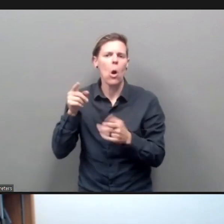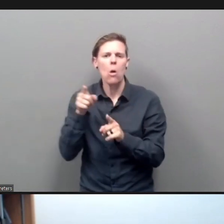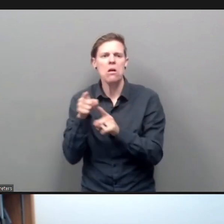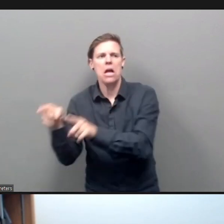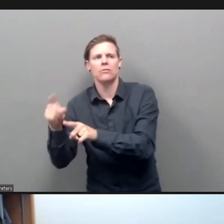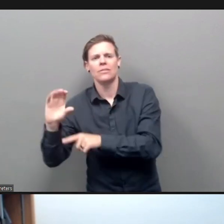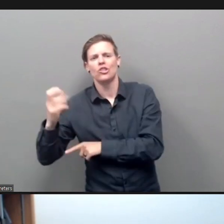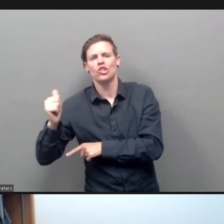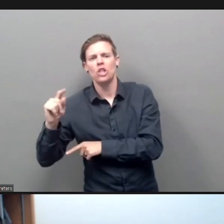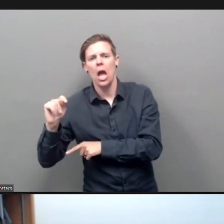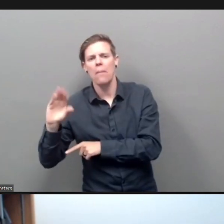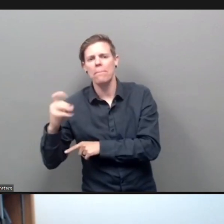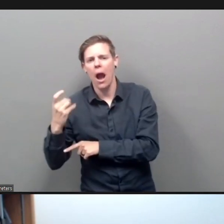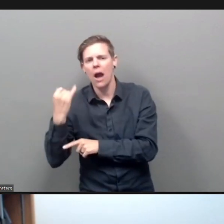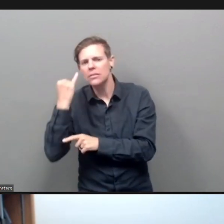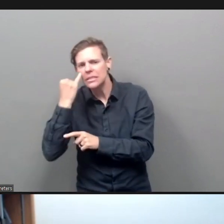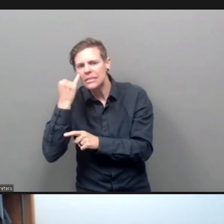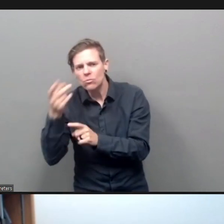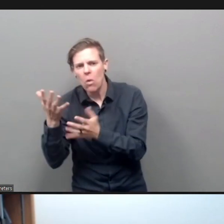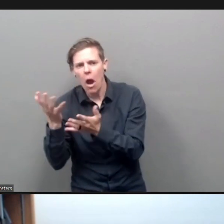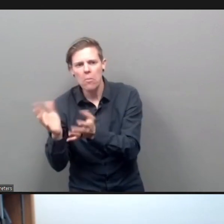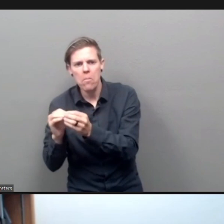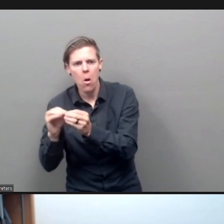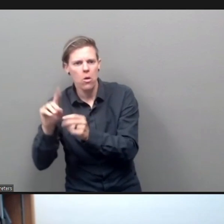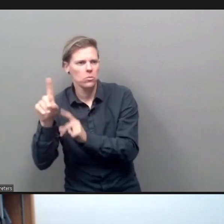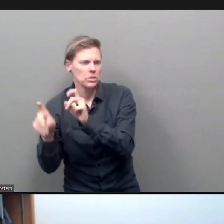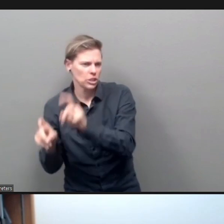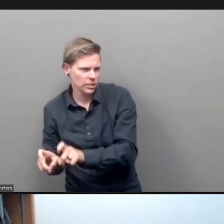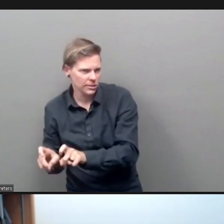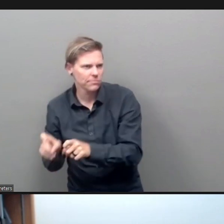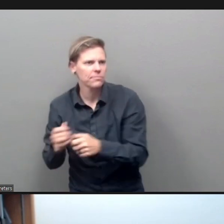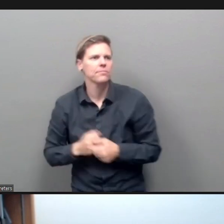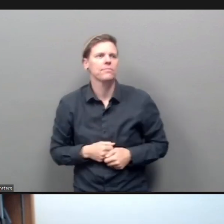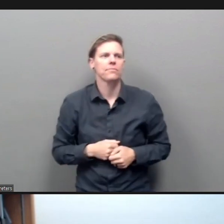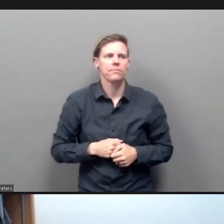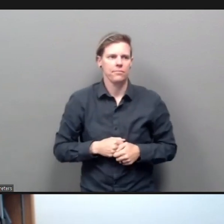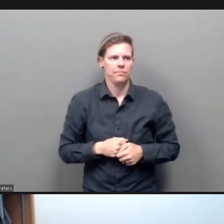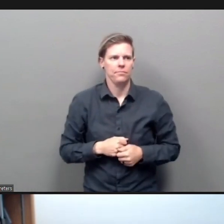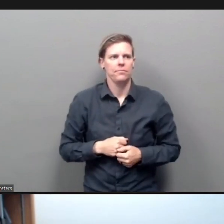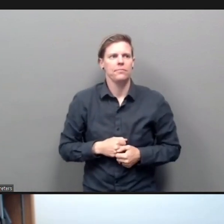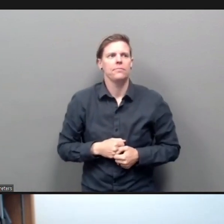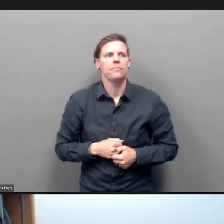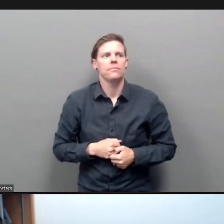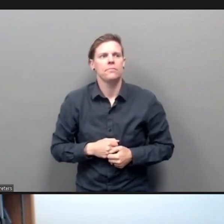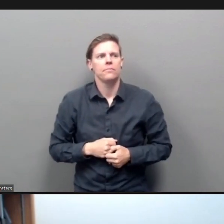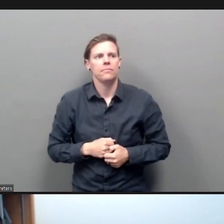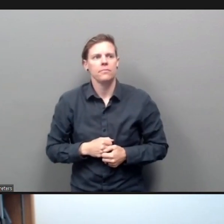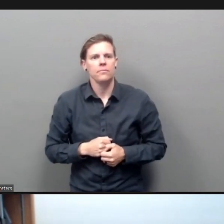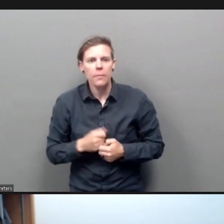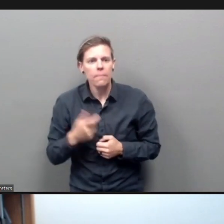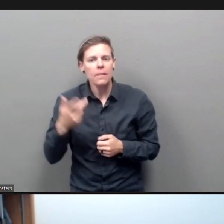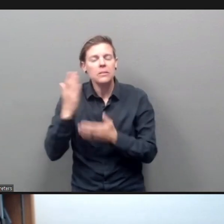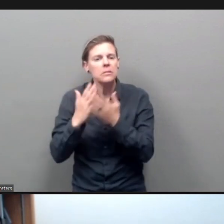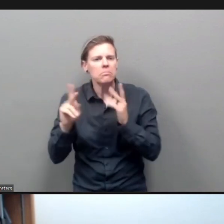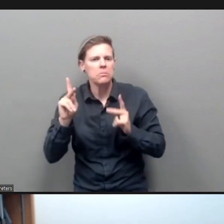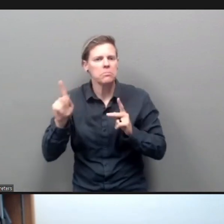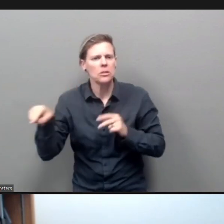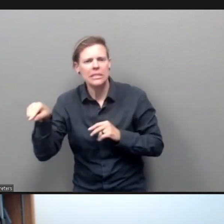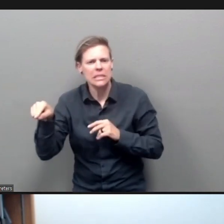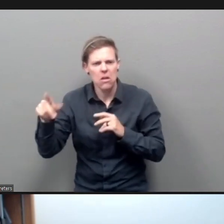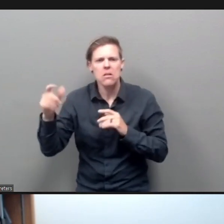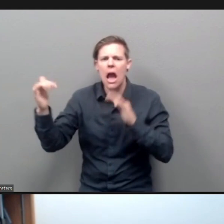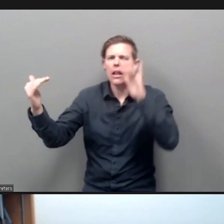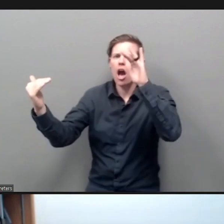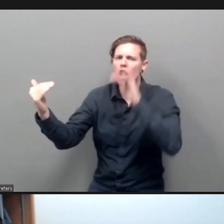people to talk to others, to listen to others, to meet people where they're at. So that's kind of our strategy that we're trying to do. And I think